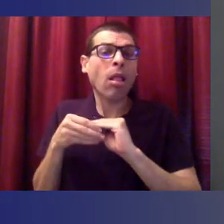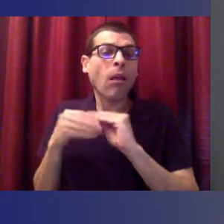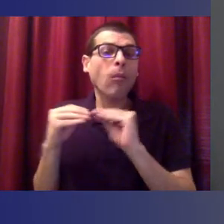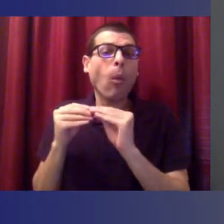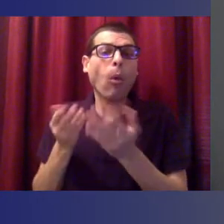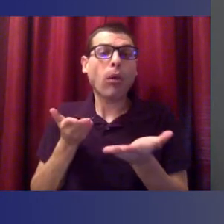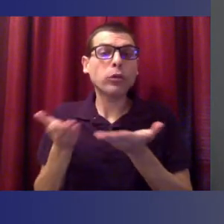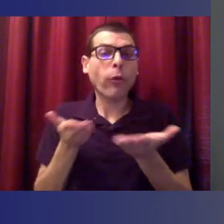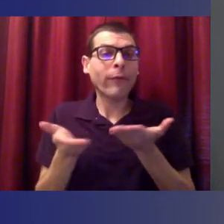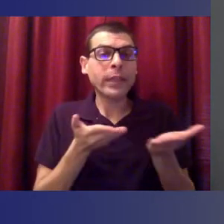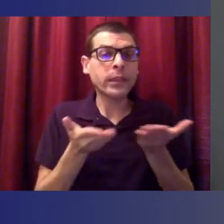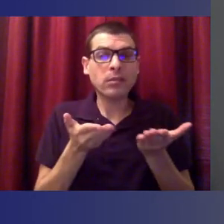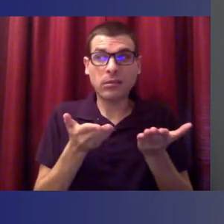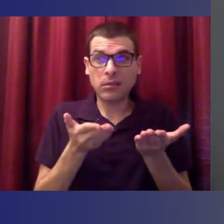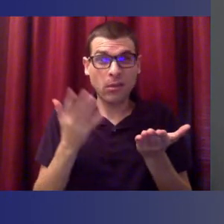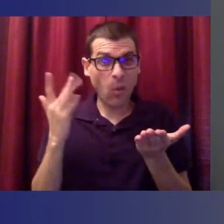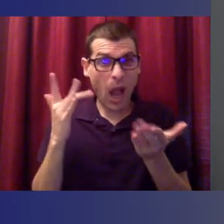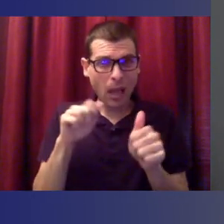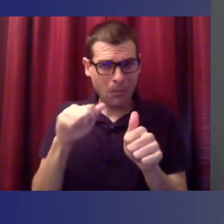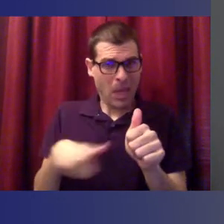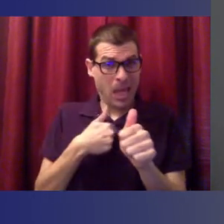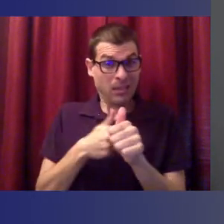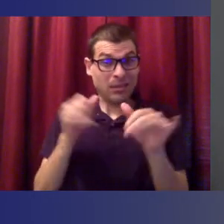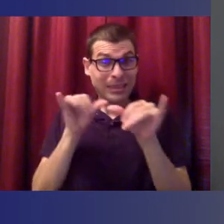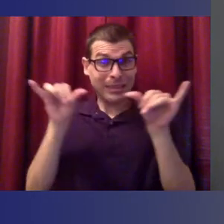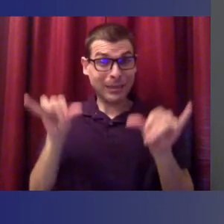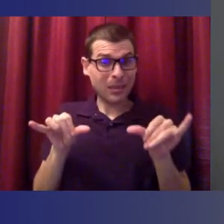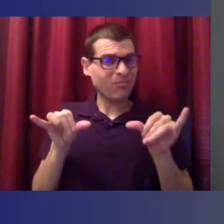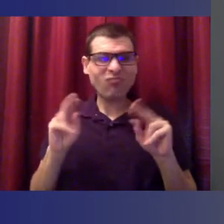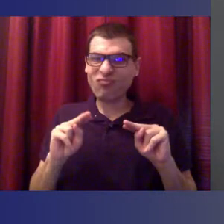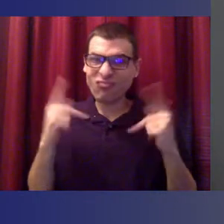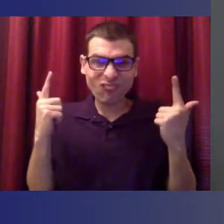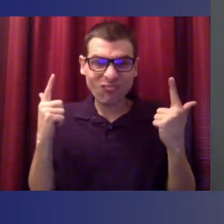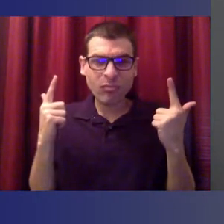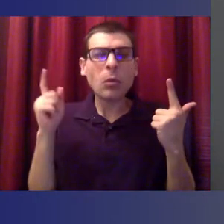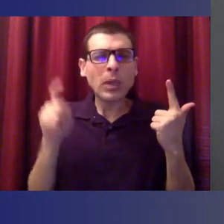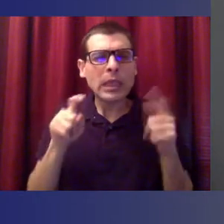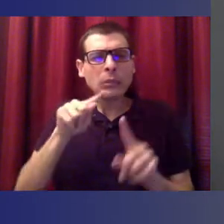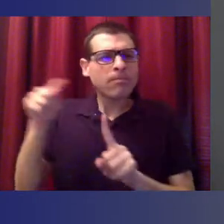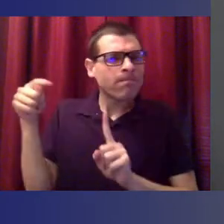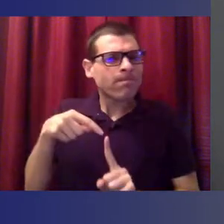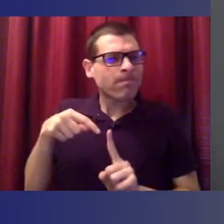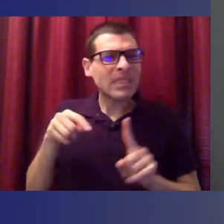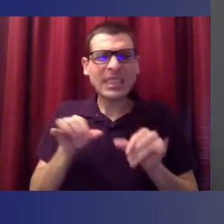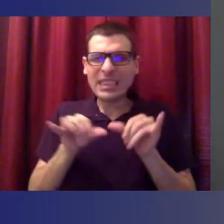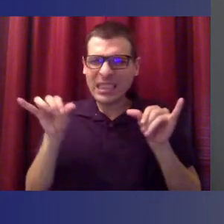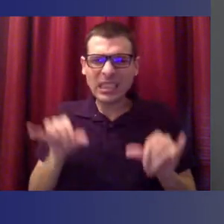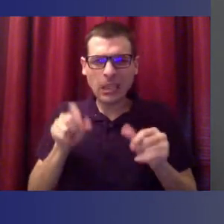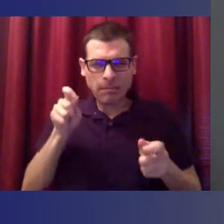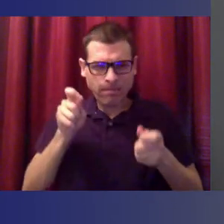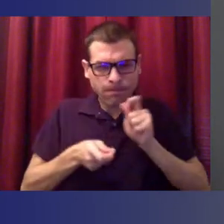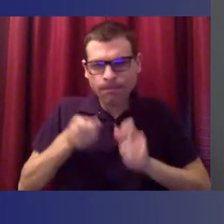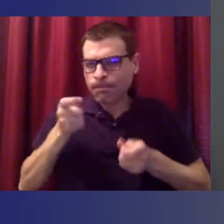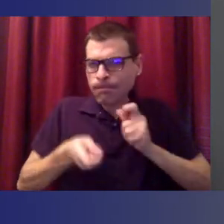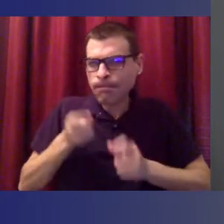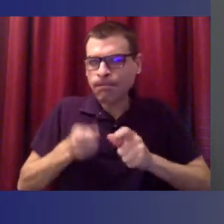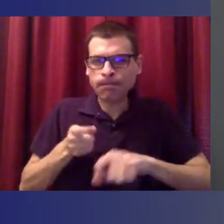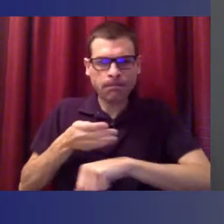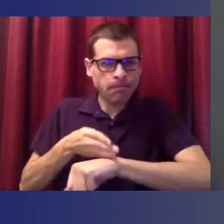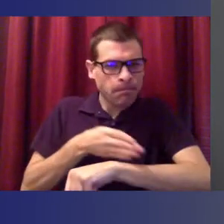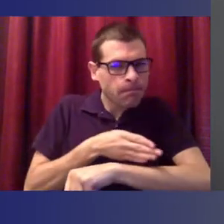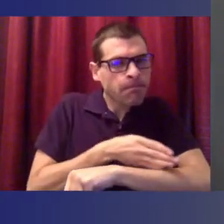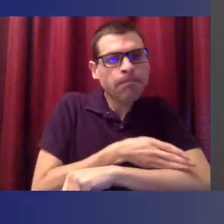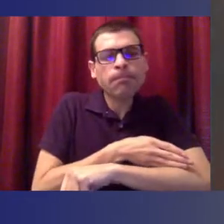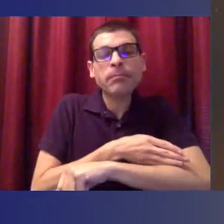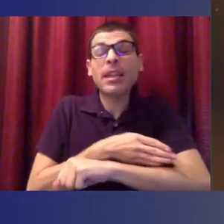poorly managed system. But working together to create and resource a better system will change